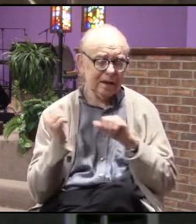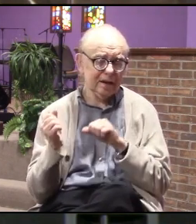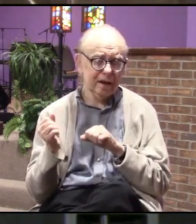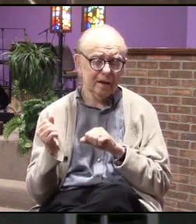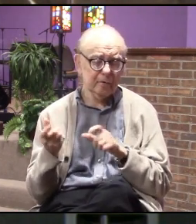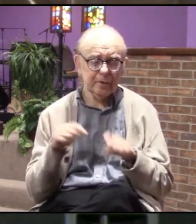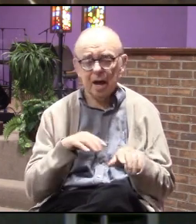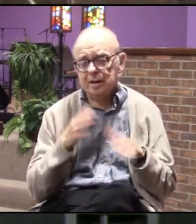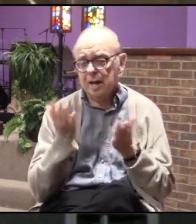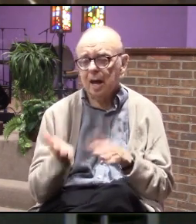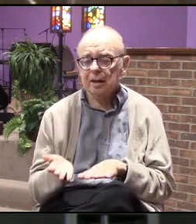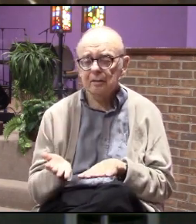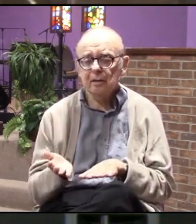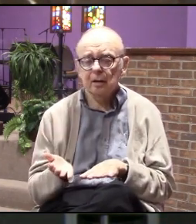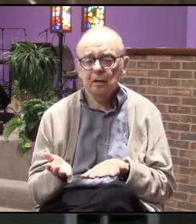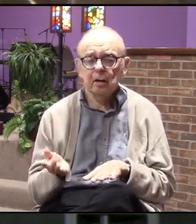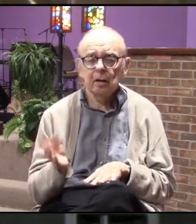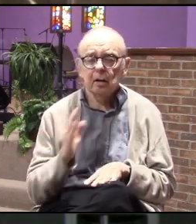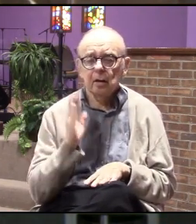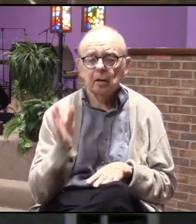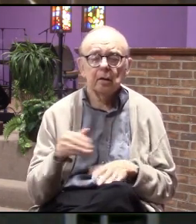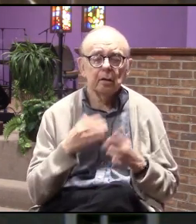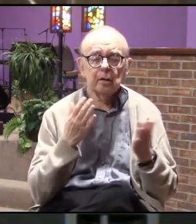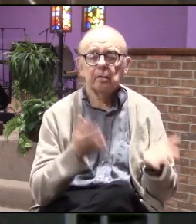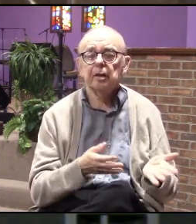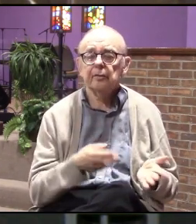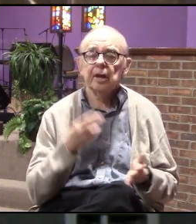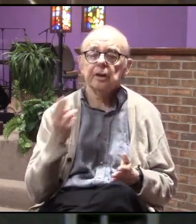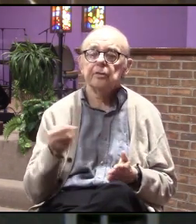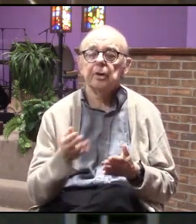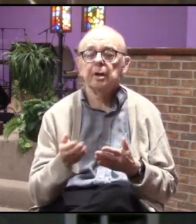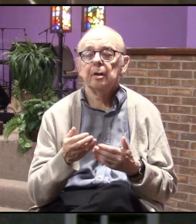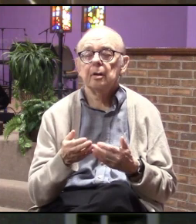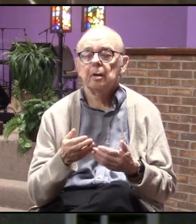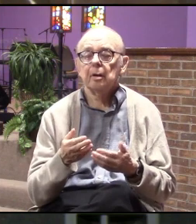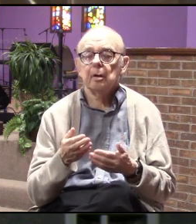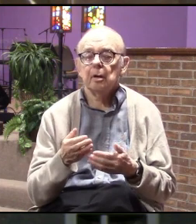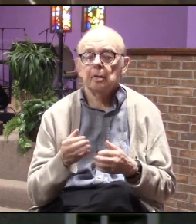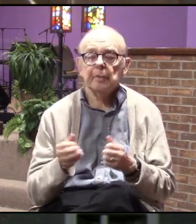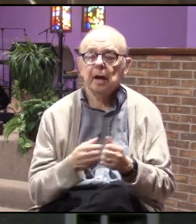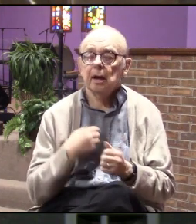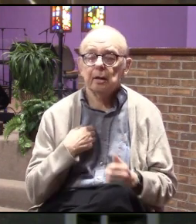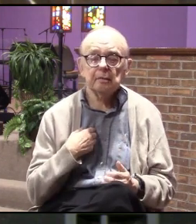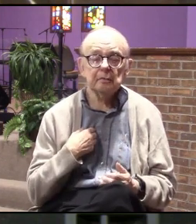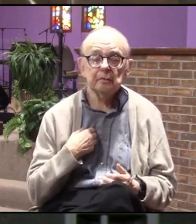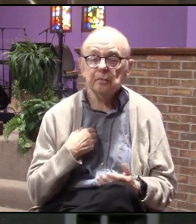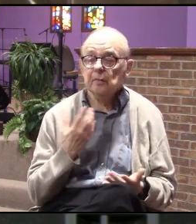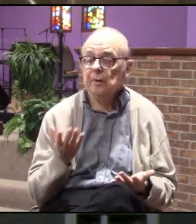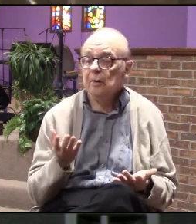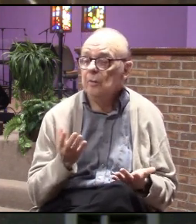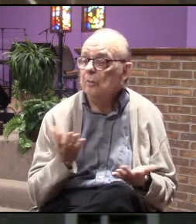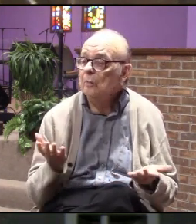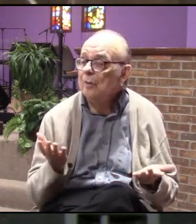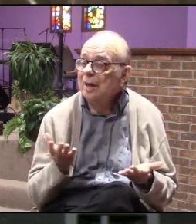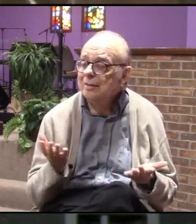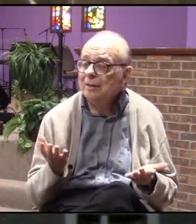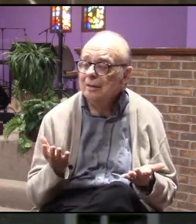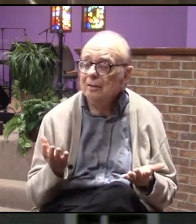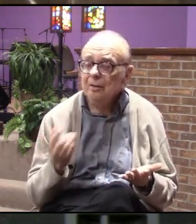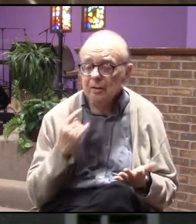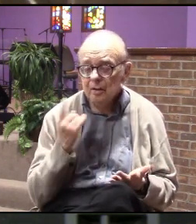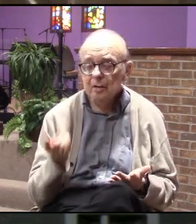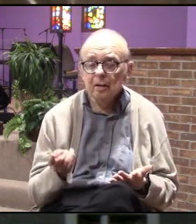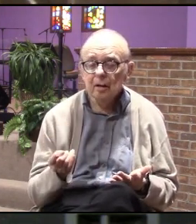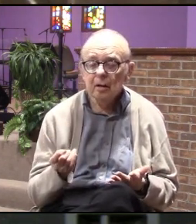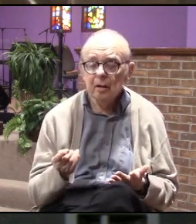leave, when I die, will I leave a legacy behind? And what's it going to be? Or am